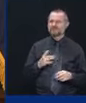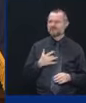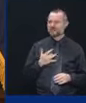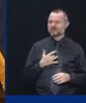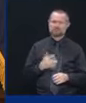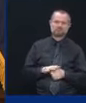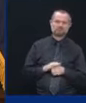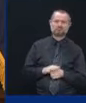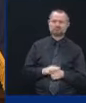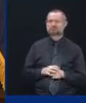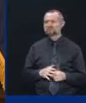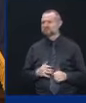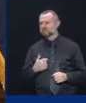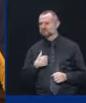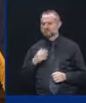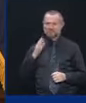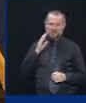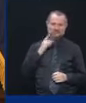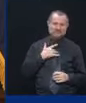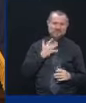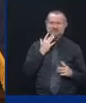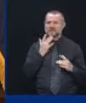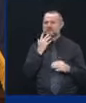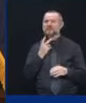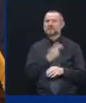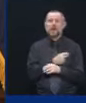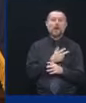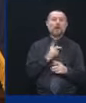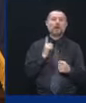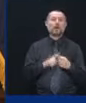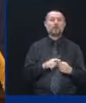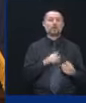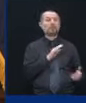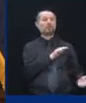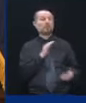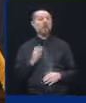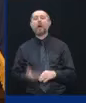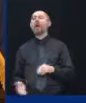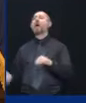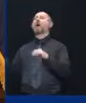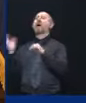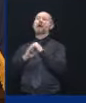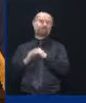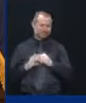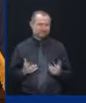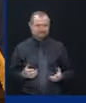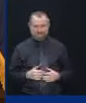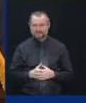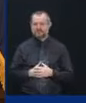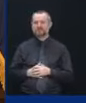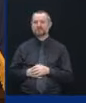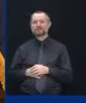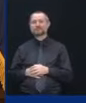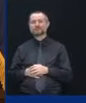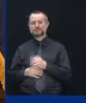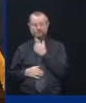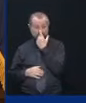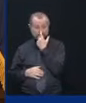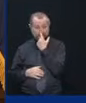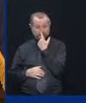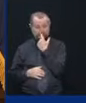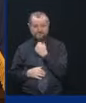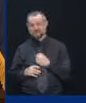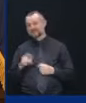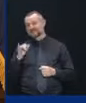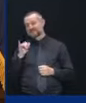the supply is greatly increased and dramatically increased. Look, if you got the